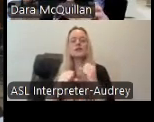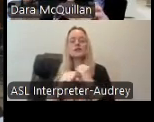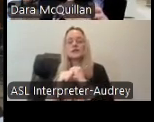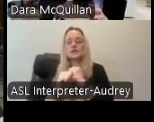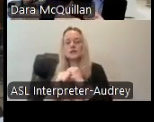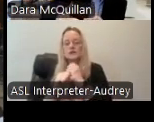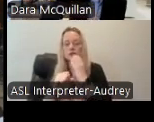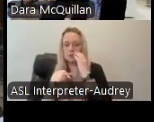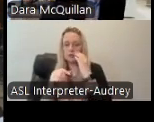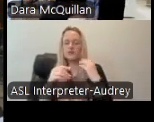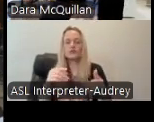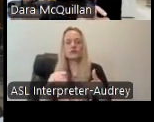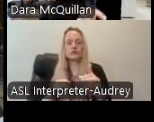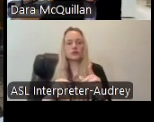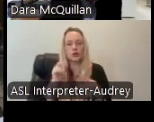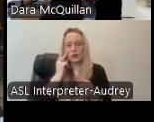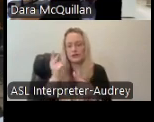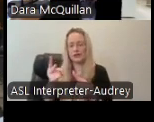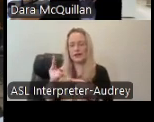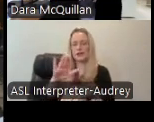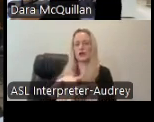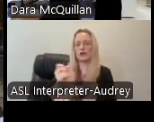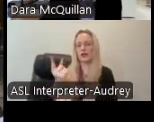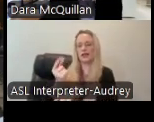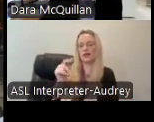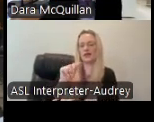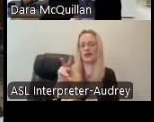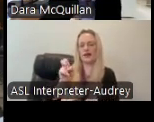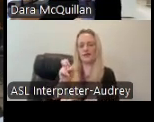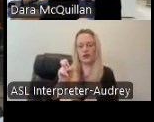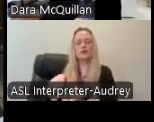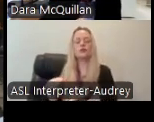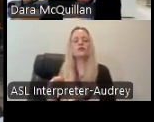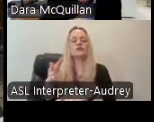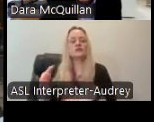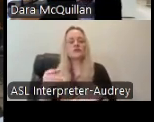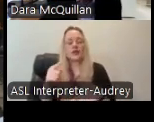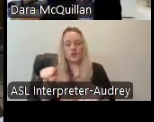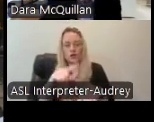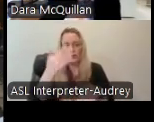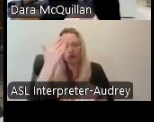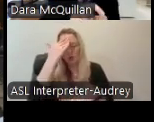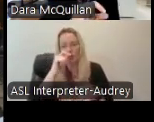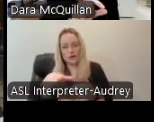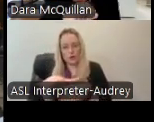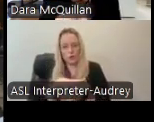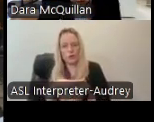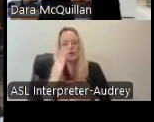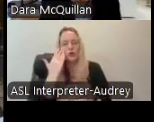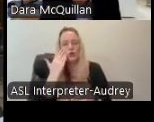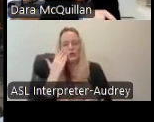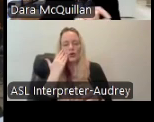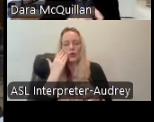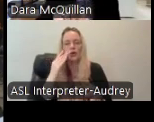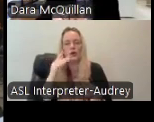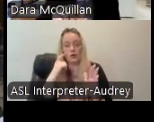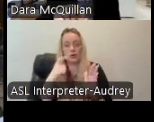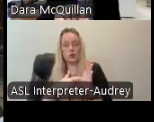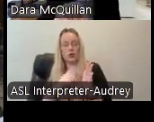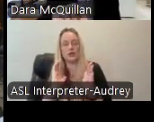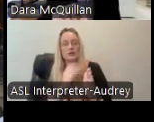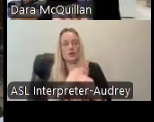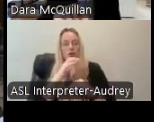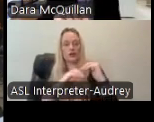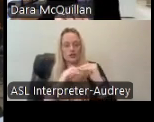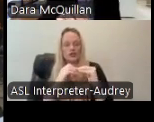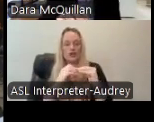way up 11th Avenue. This is the 11th Avenue side. And for those of us who know the neighborhood, you'll notice our construction site fence